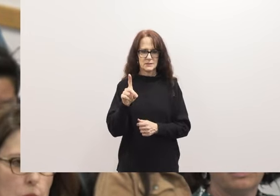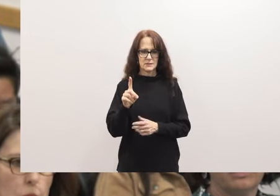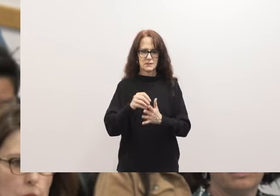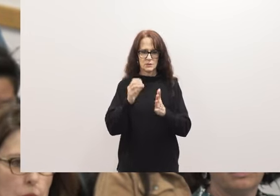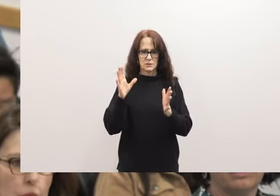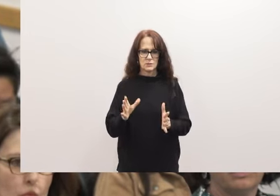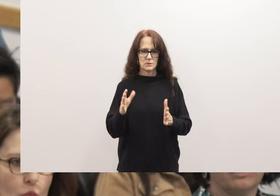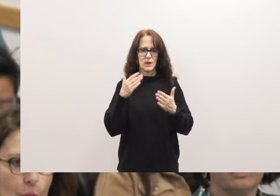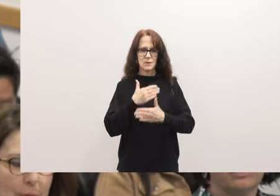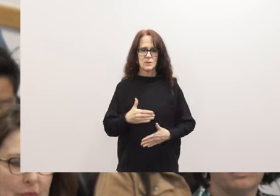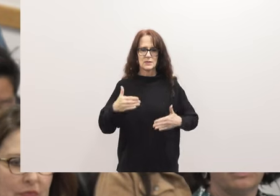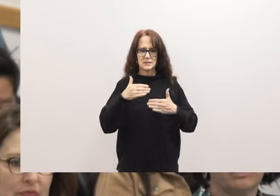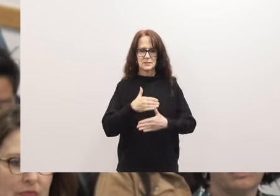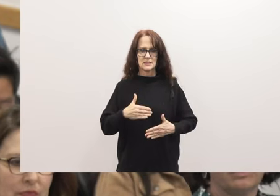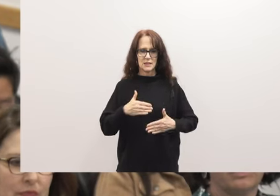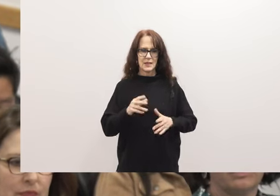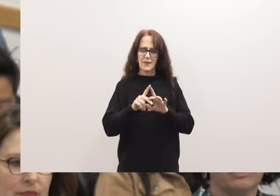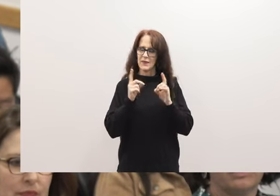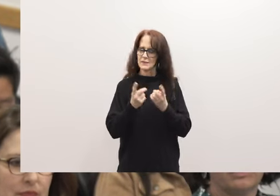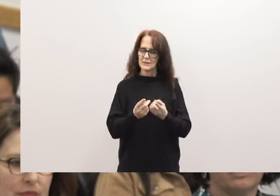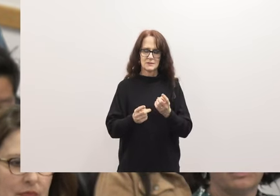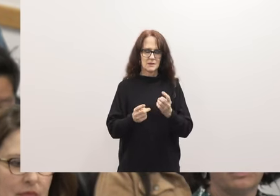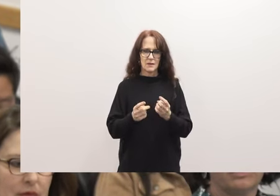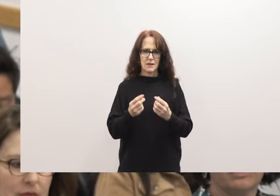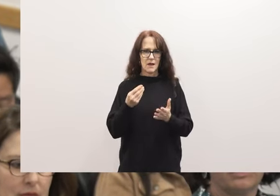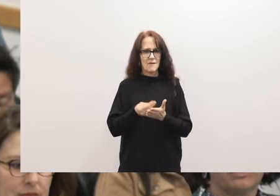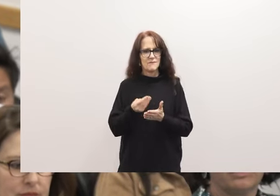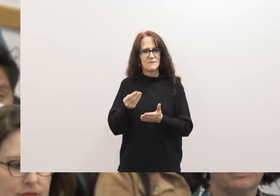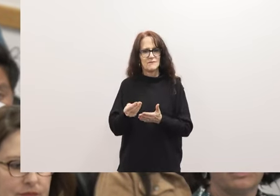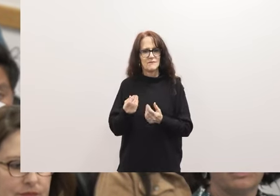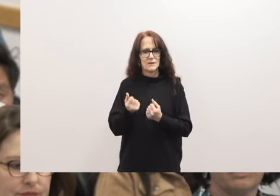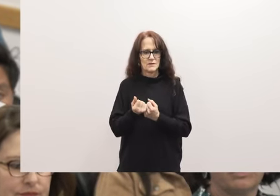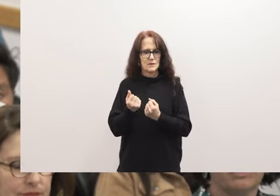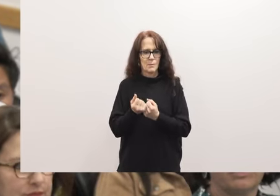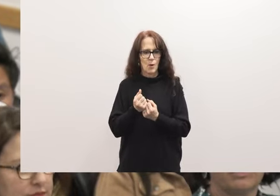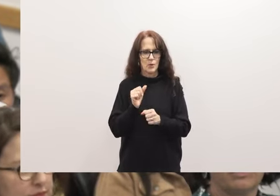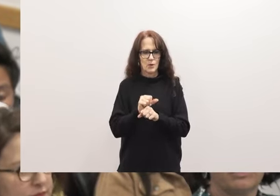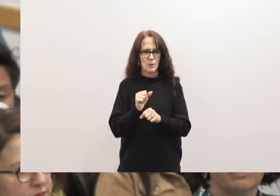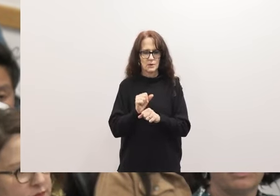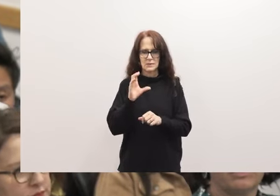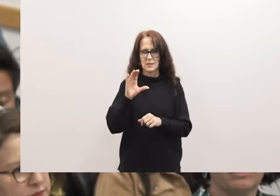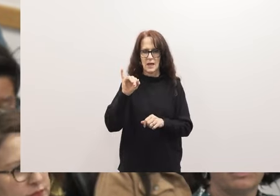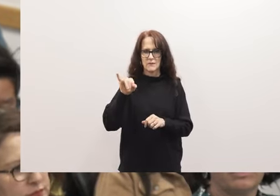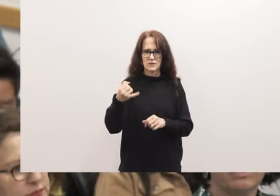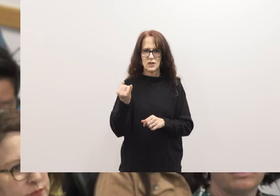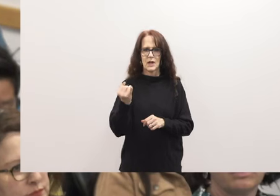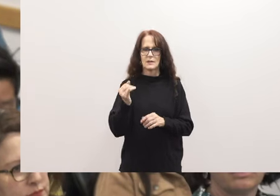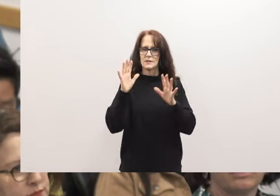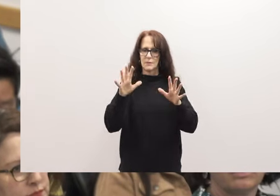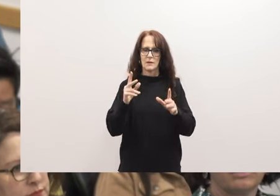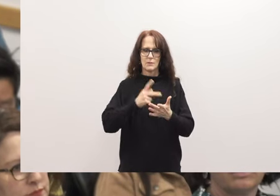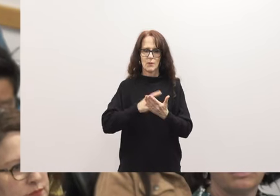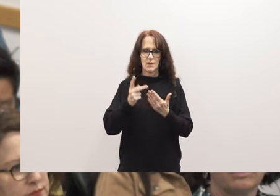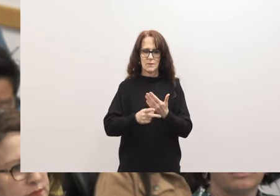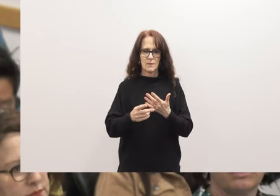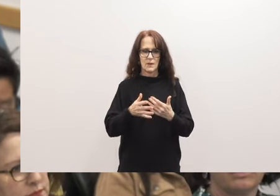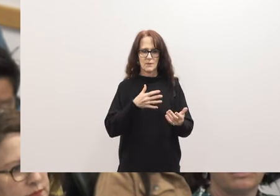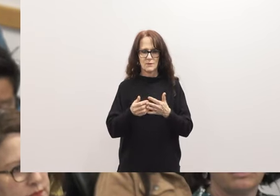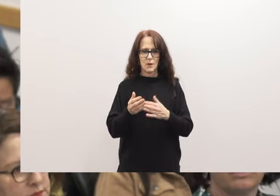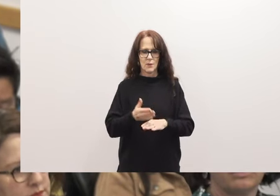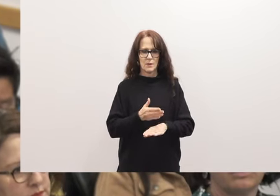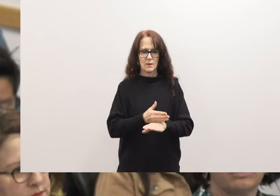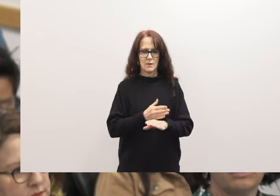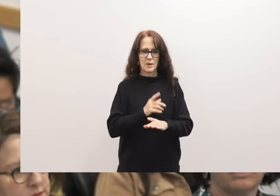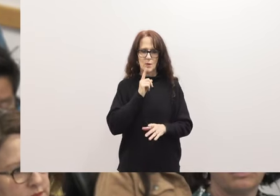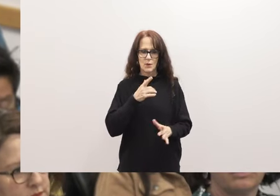work that the district continues to fund the work of CFJ and this amazing program. However, despite progress made, I'm